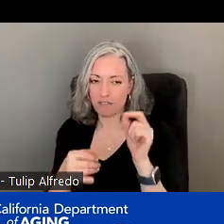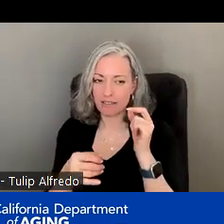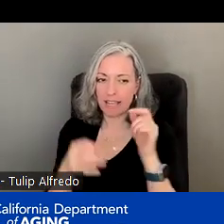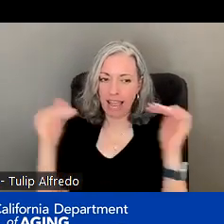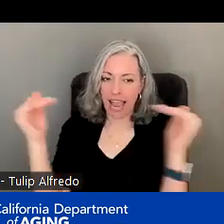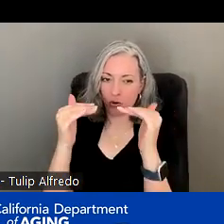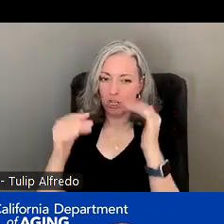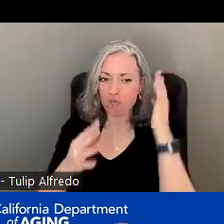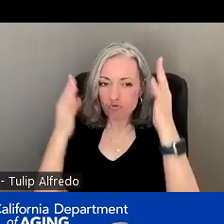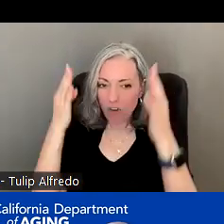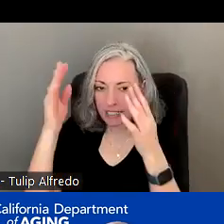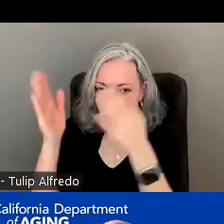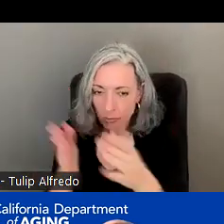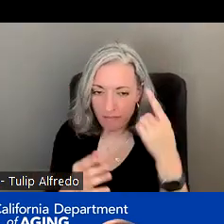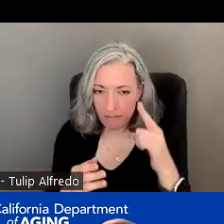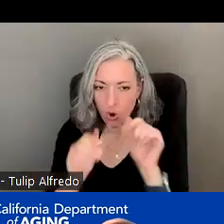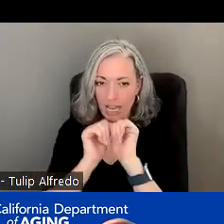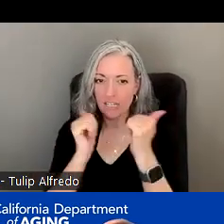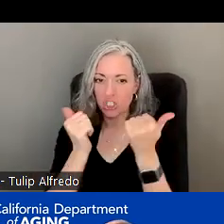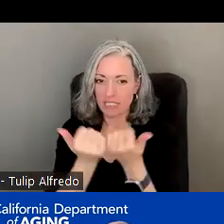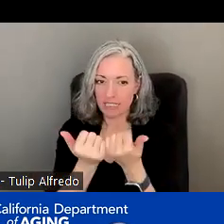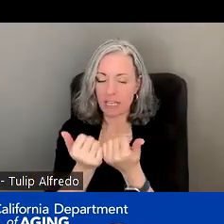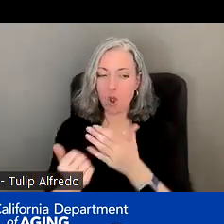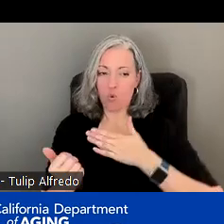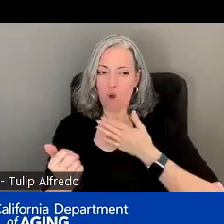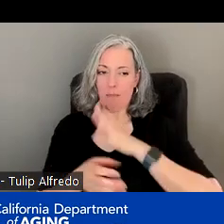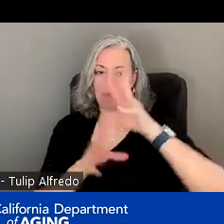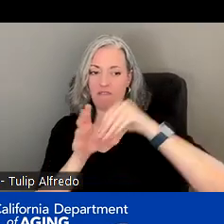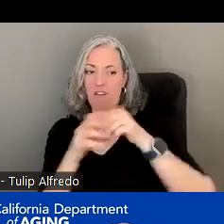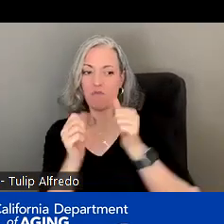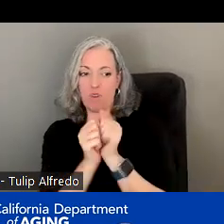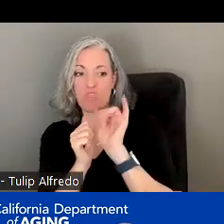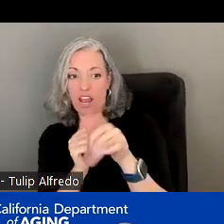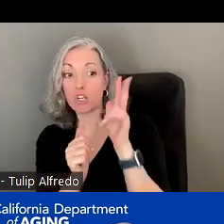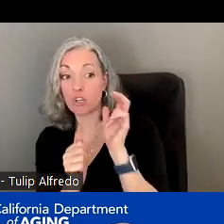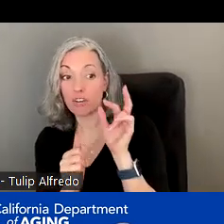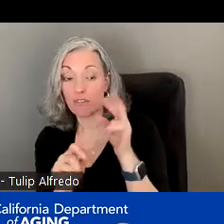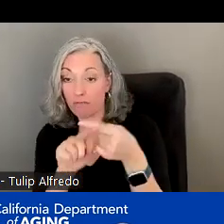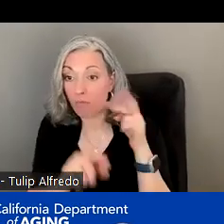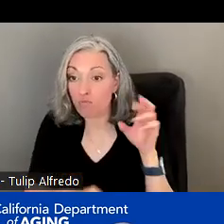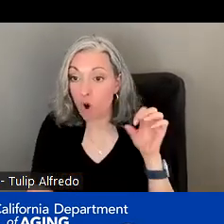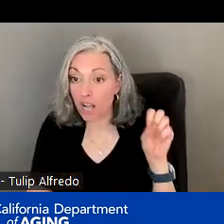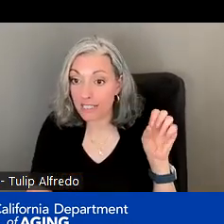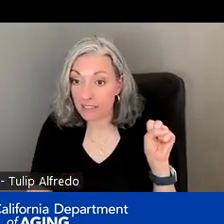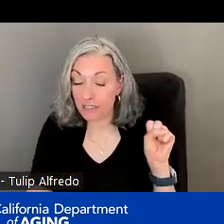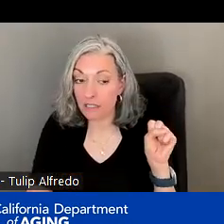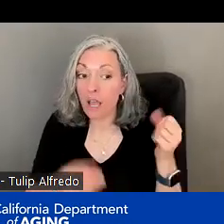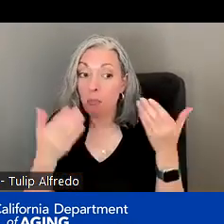our agency, and we're just so proud to be a part of that effort. You'll hear from Ross about the conclusion